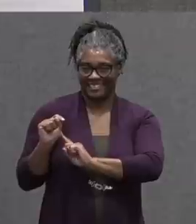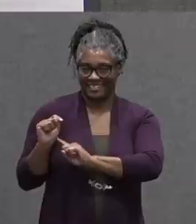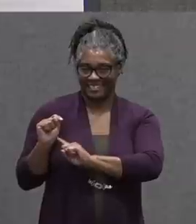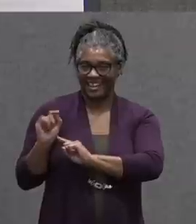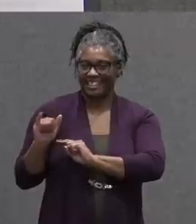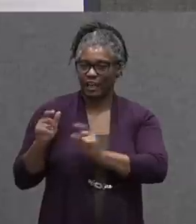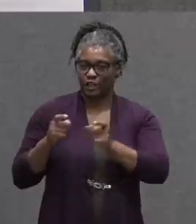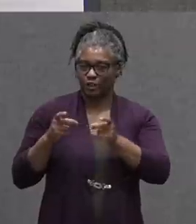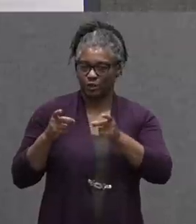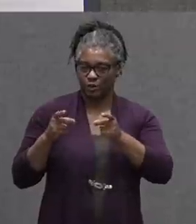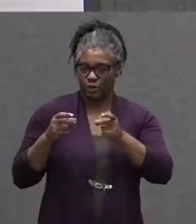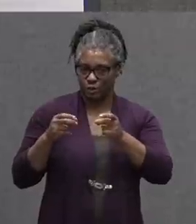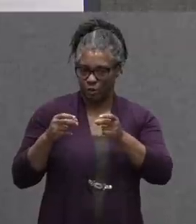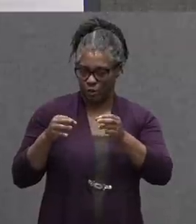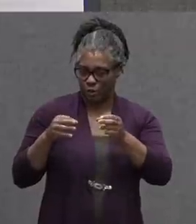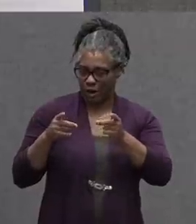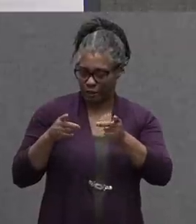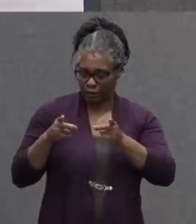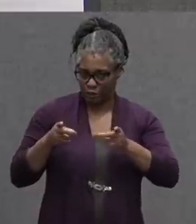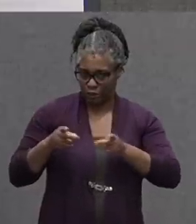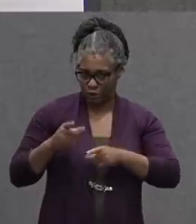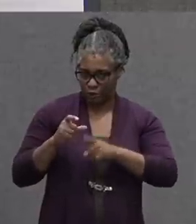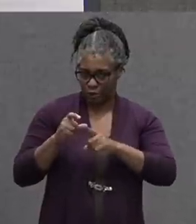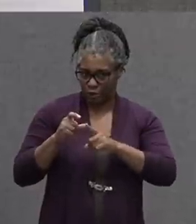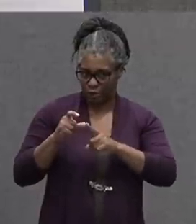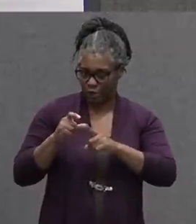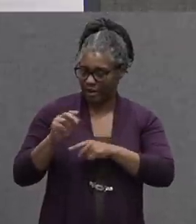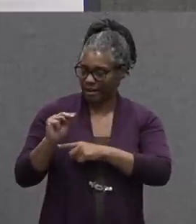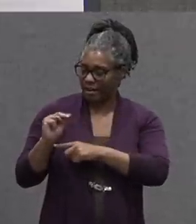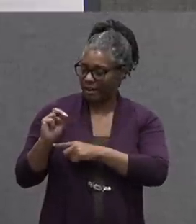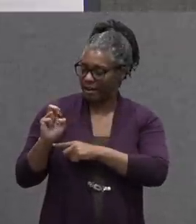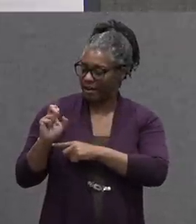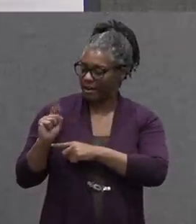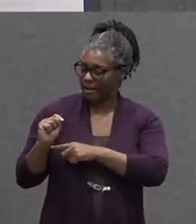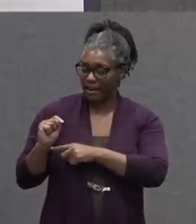Remember, we're using events from the story to